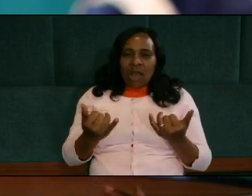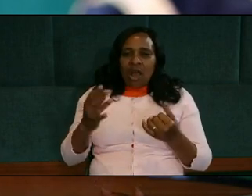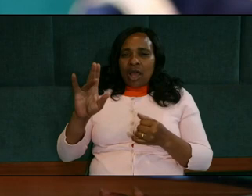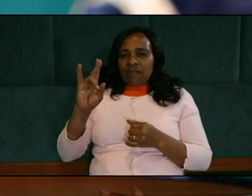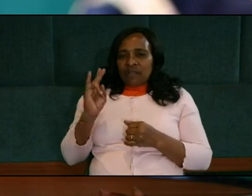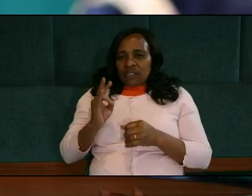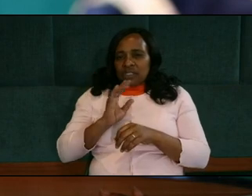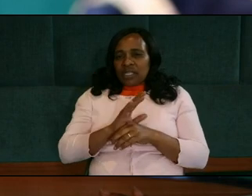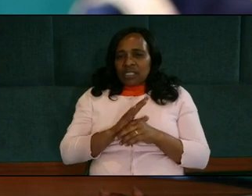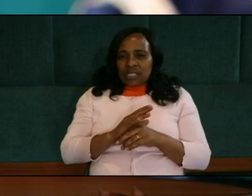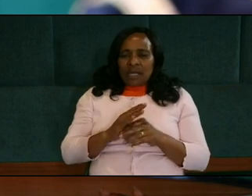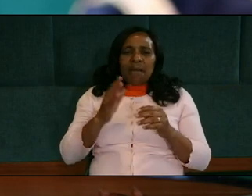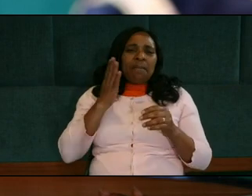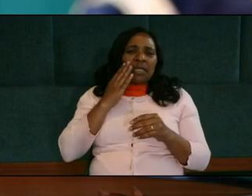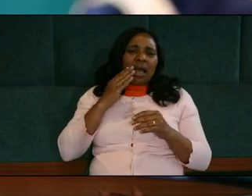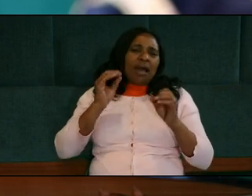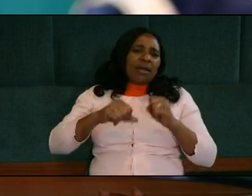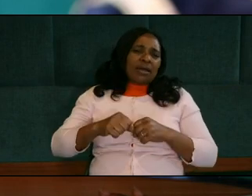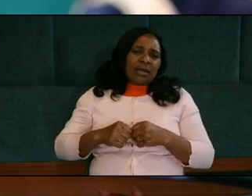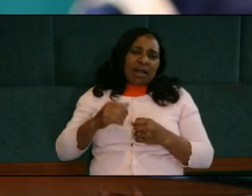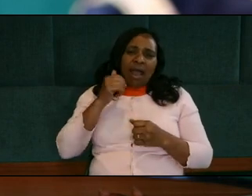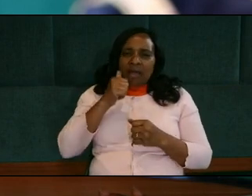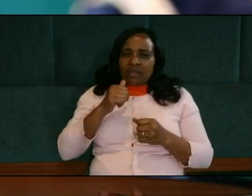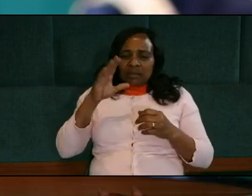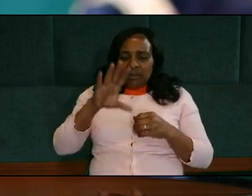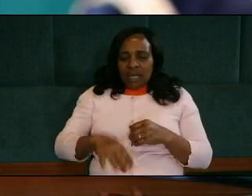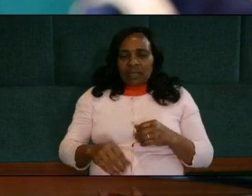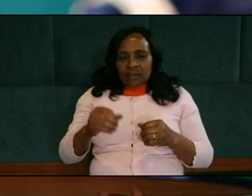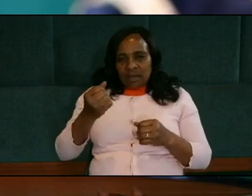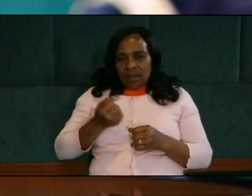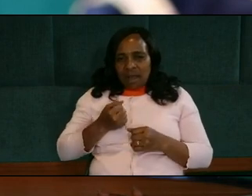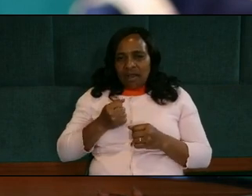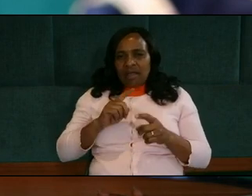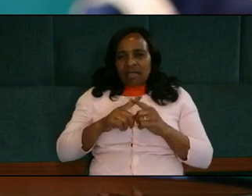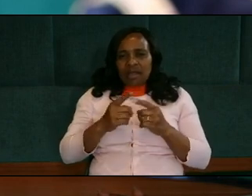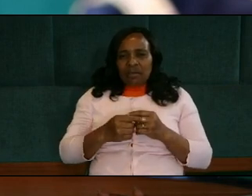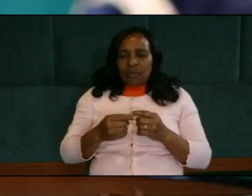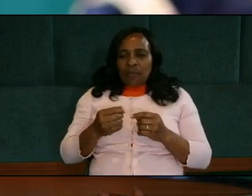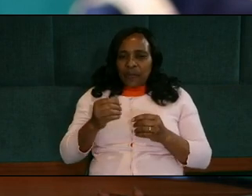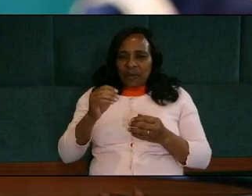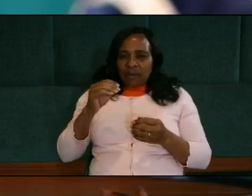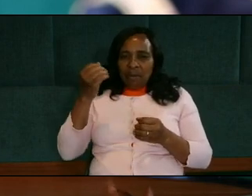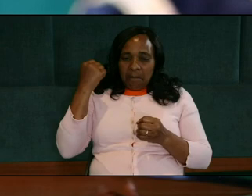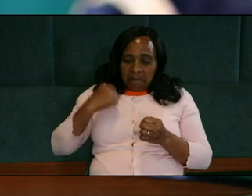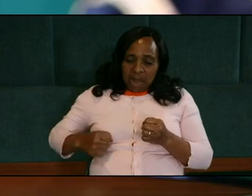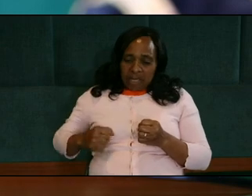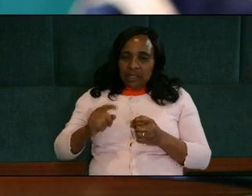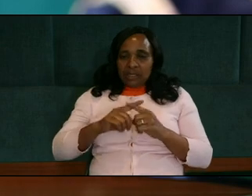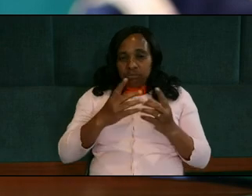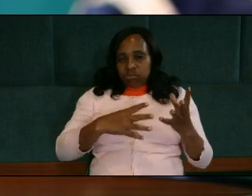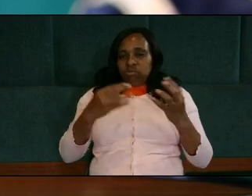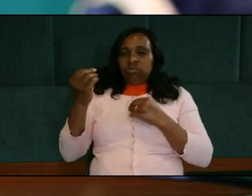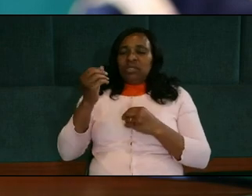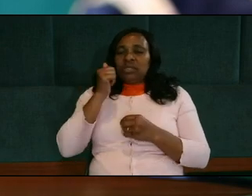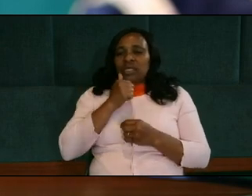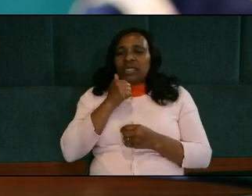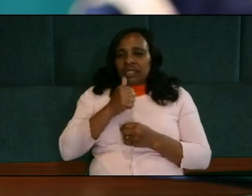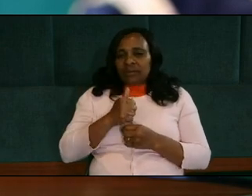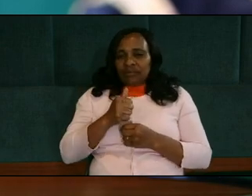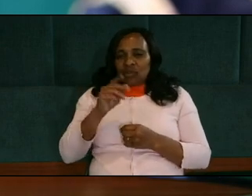church. Mother agreed to allow Auntie to take the girl. Adama packed her small bag and went with Auntie to